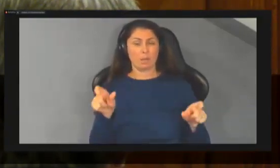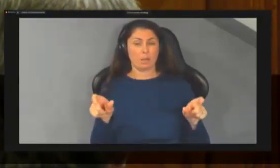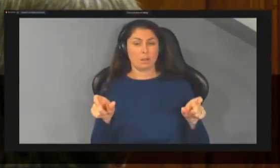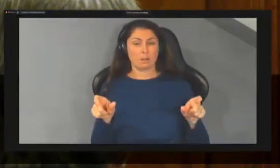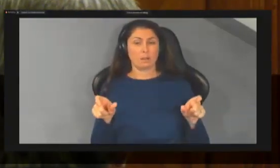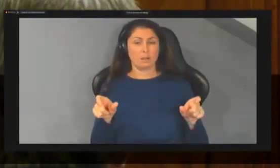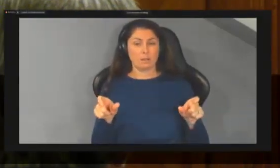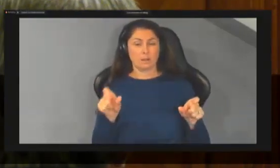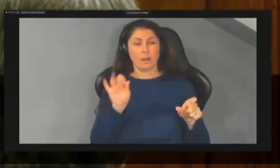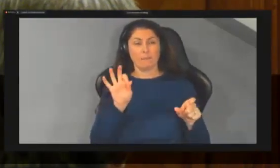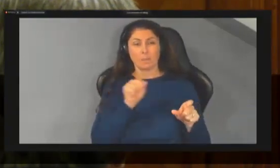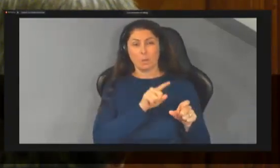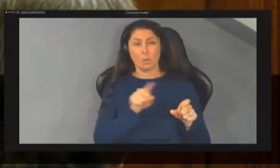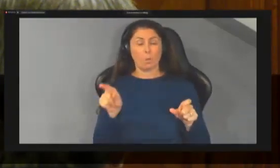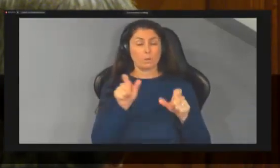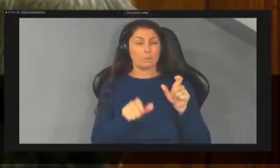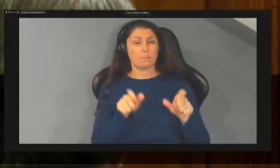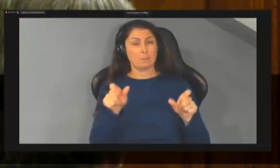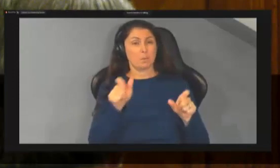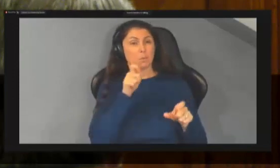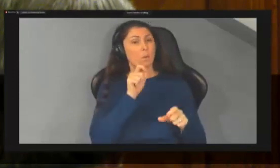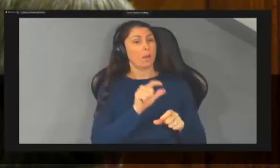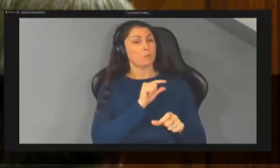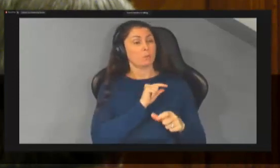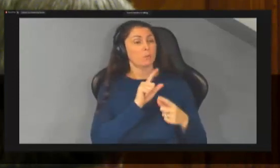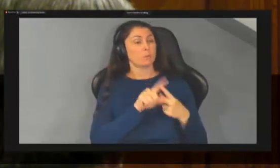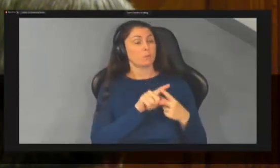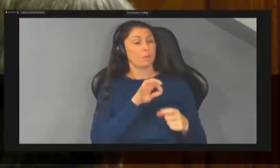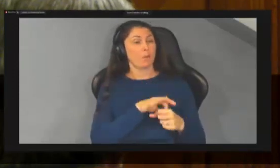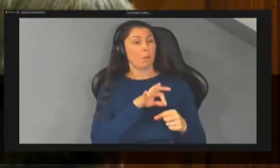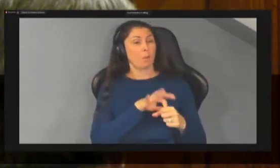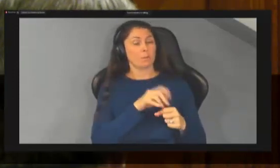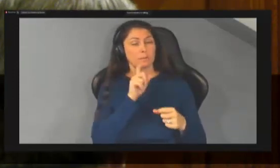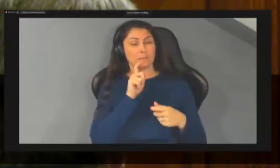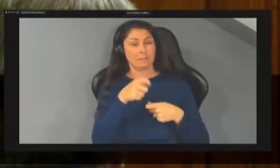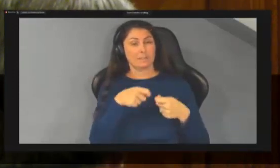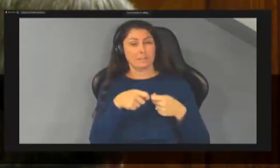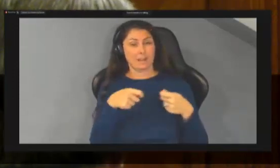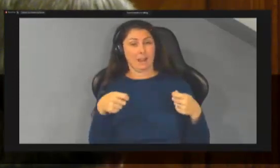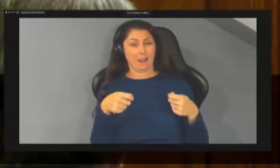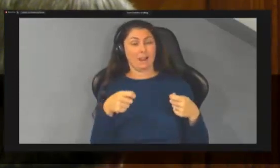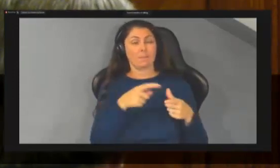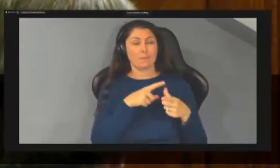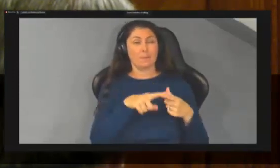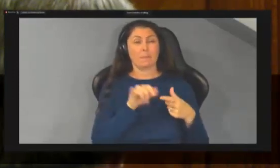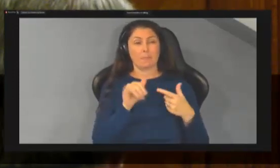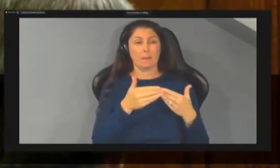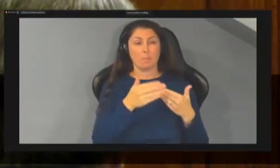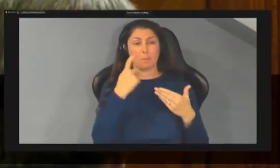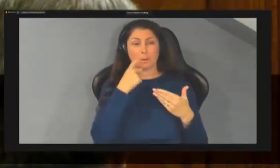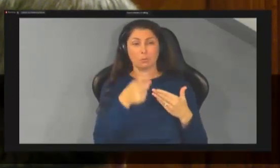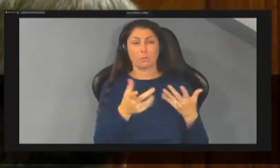of those people that are eligible to vote, and there's a tie among them, then at that point, because you've disclosed,